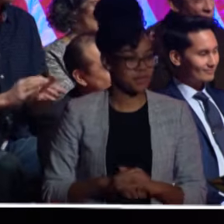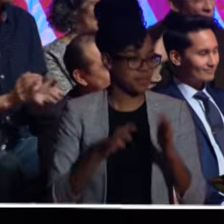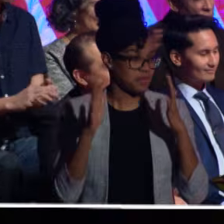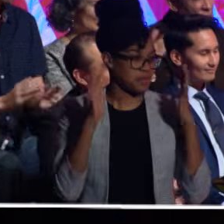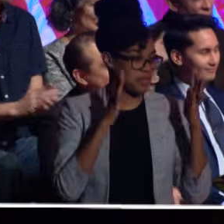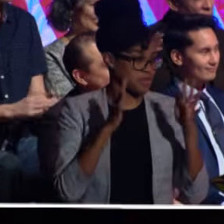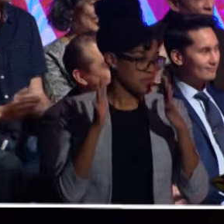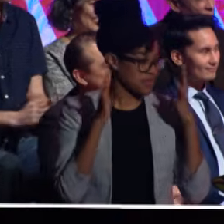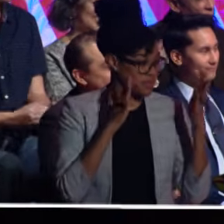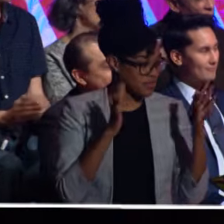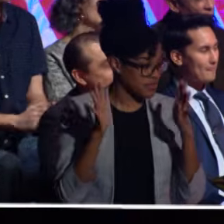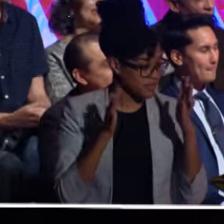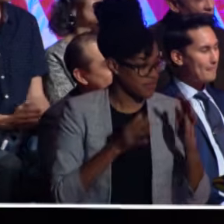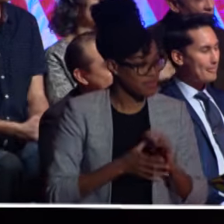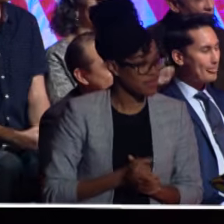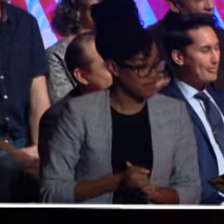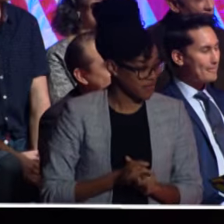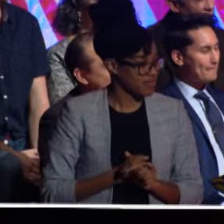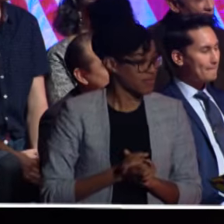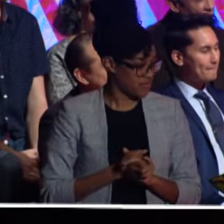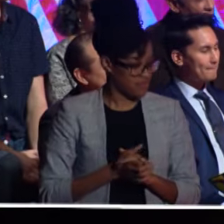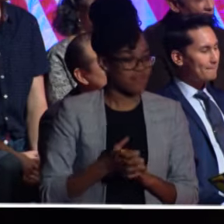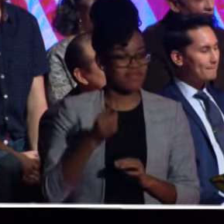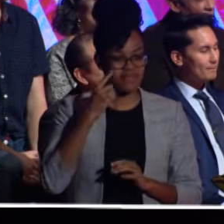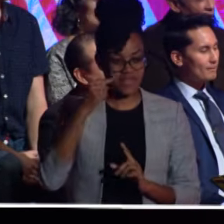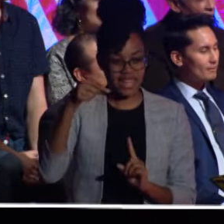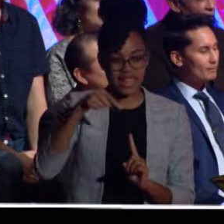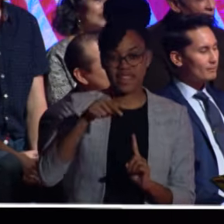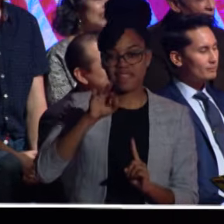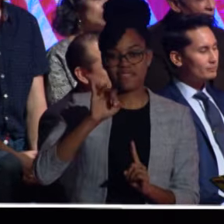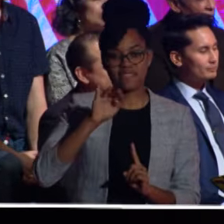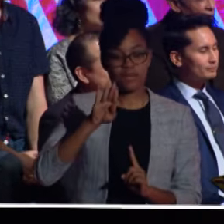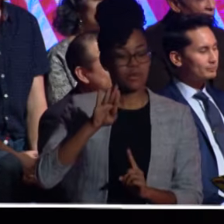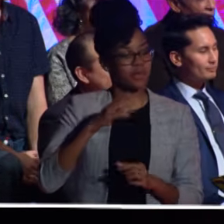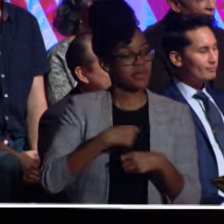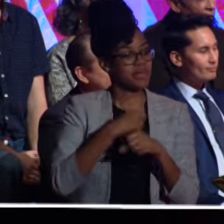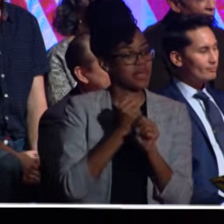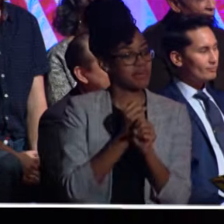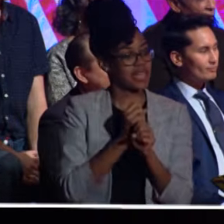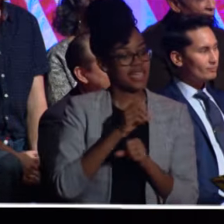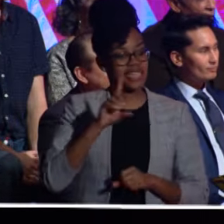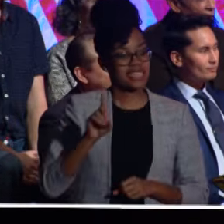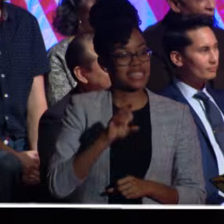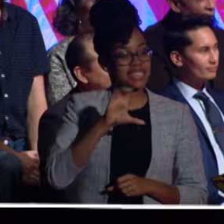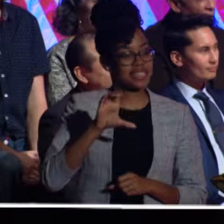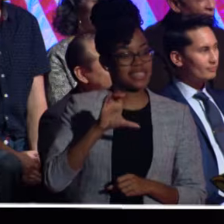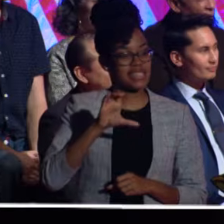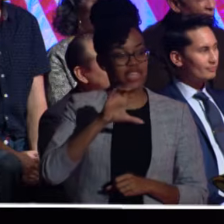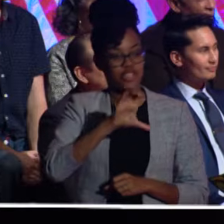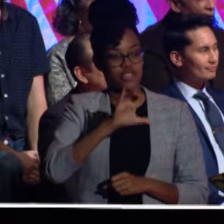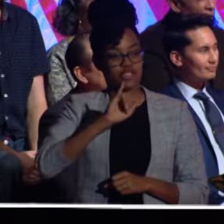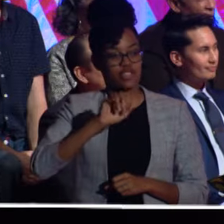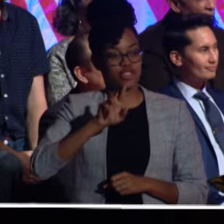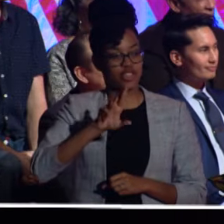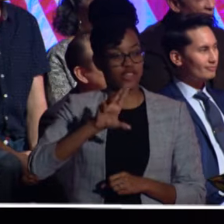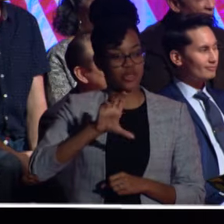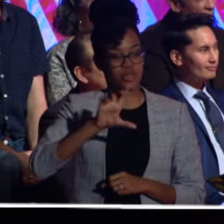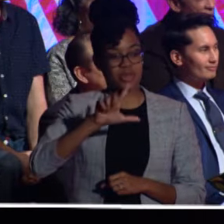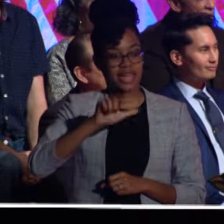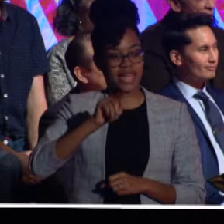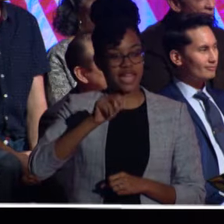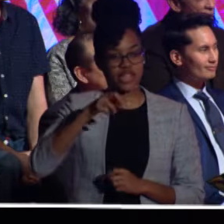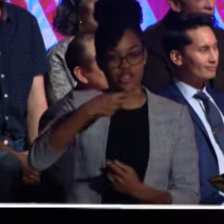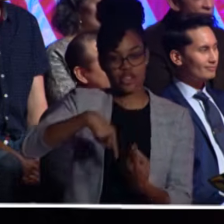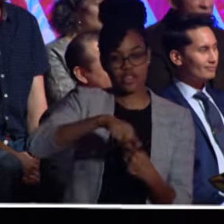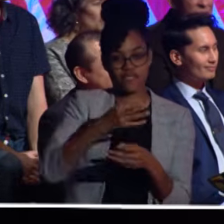For Fair Shot February, we made the DC circulator free. You liked it so much, we did it again